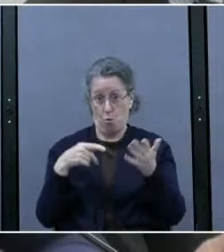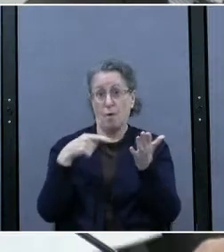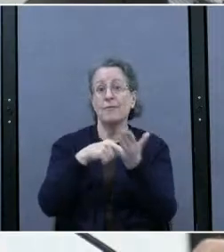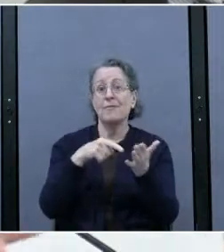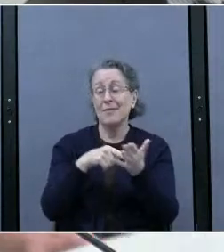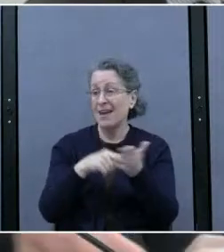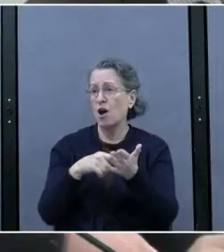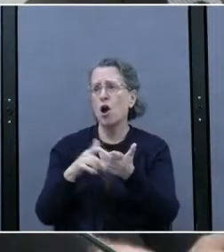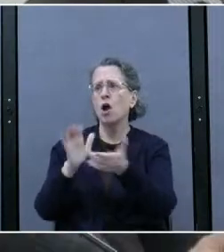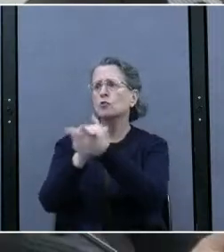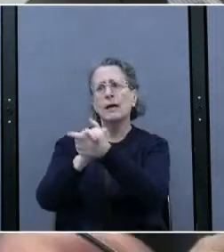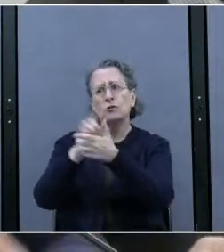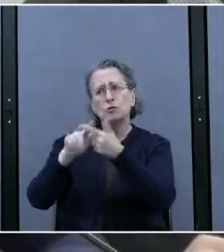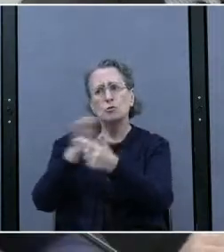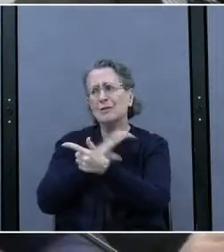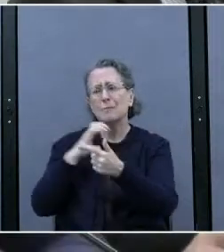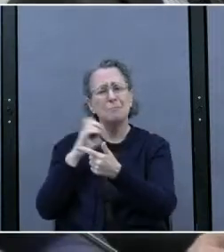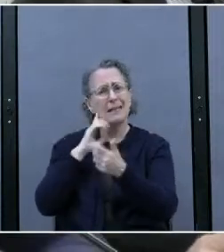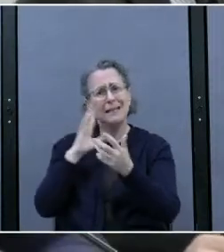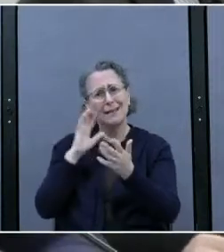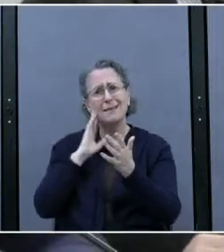job well done. Thank you so much.